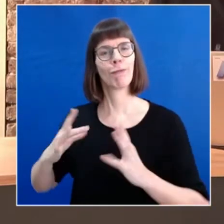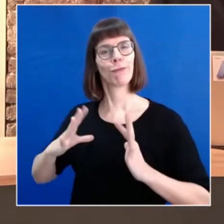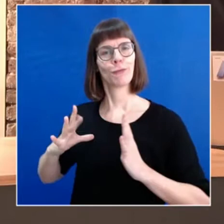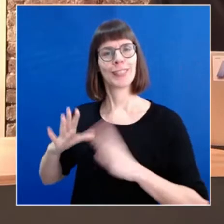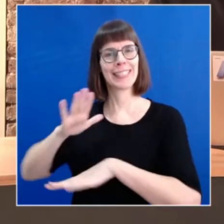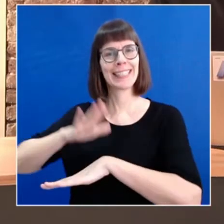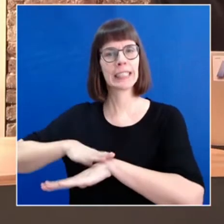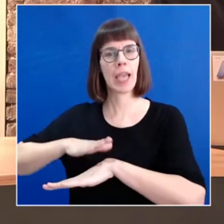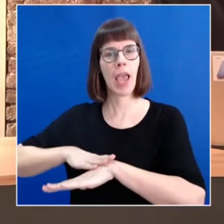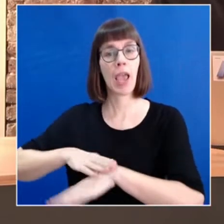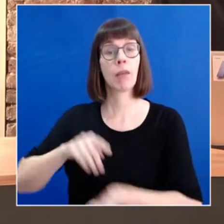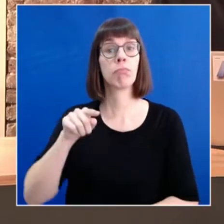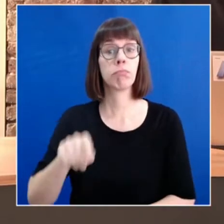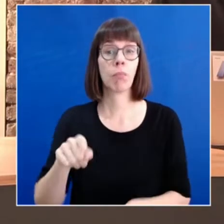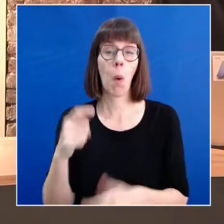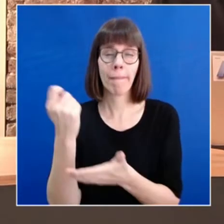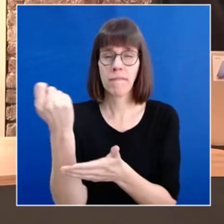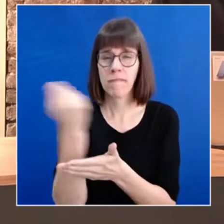the nicest drawings,